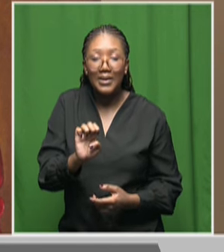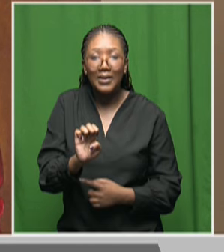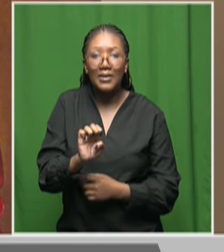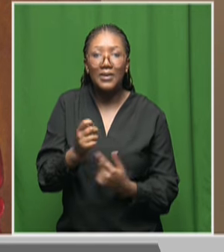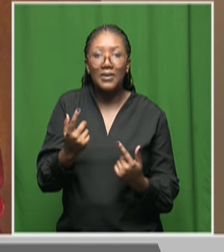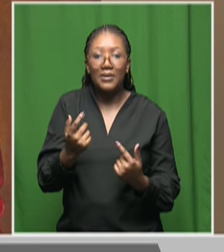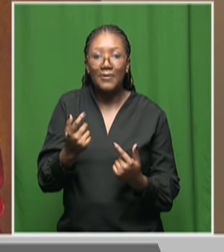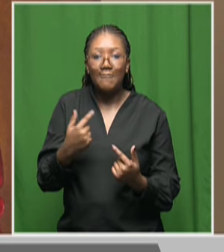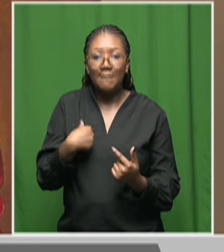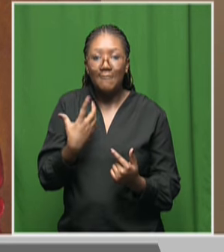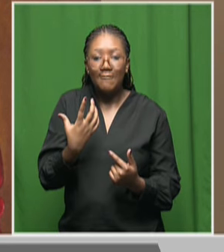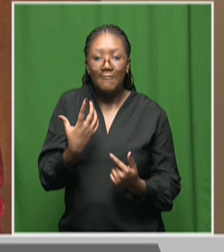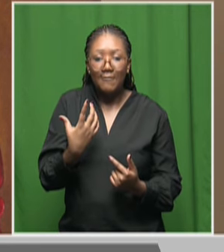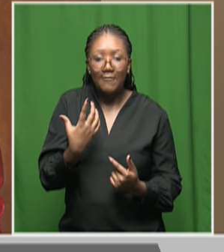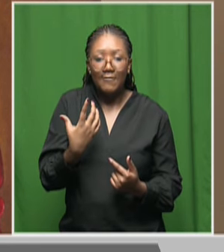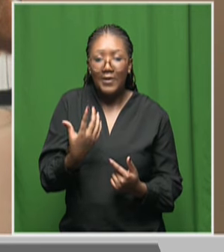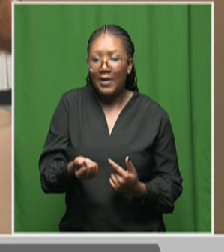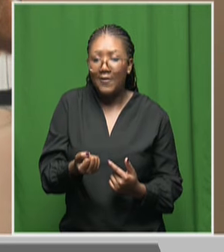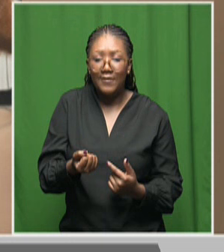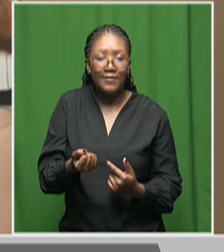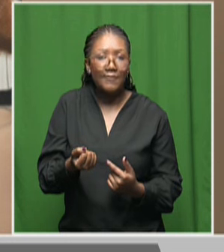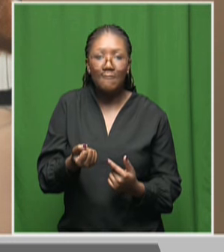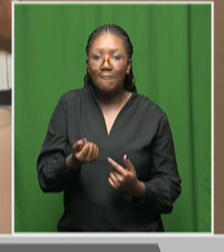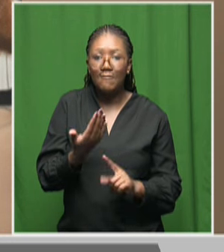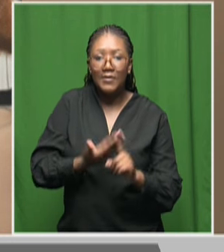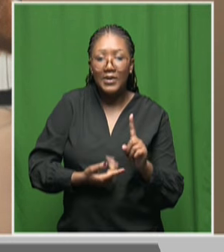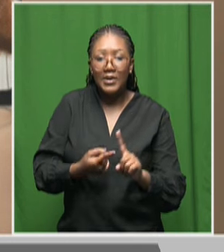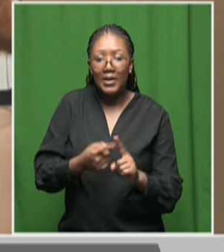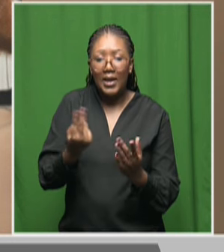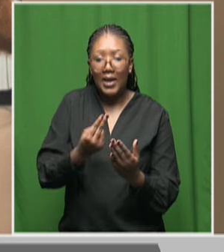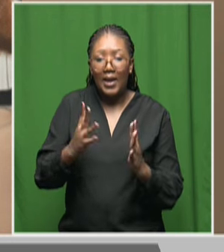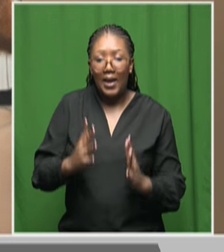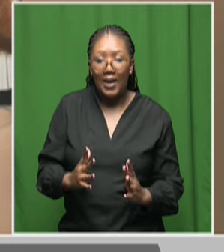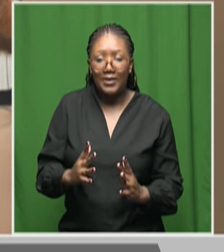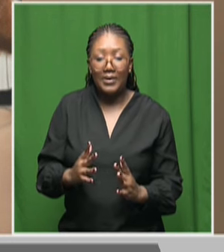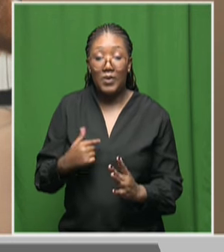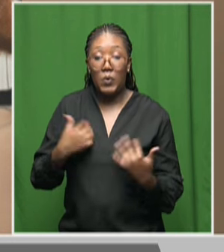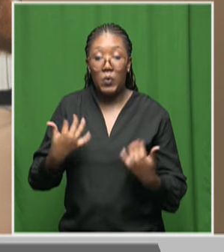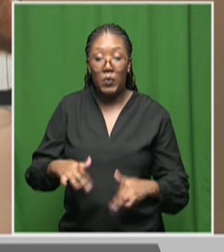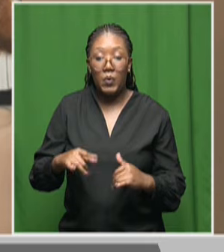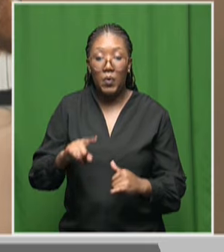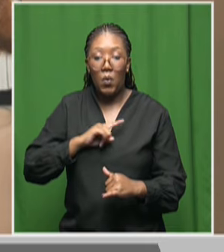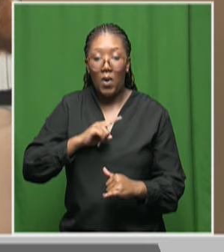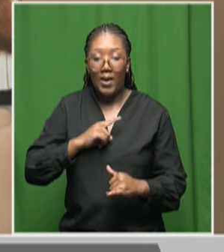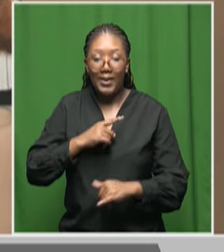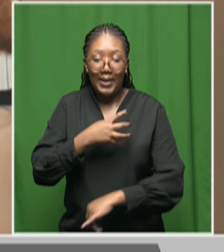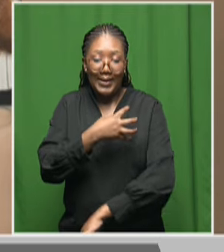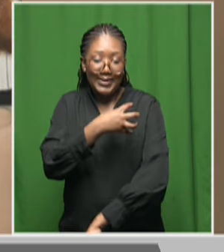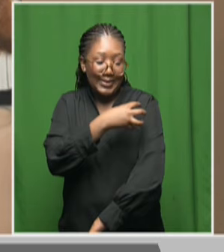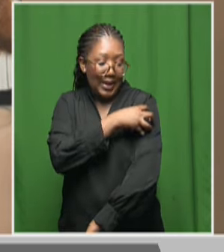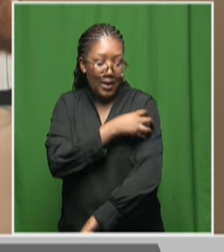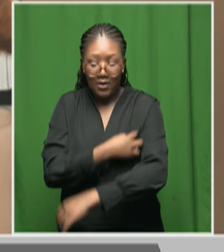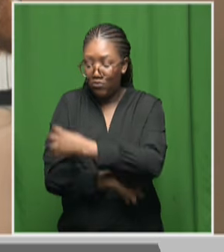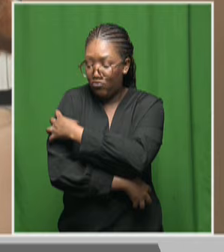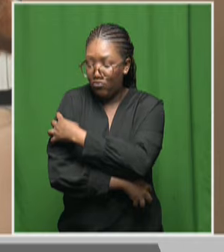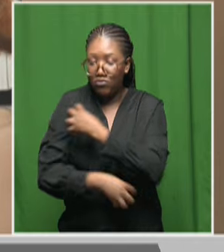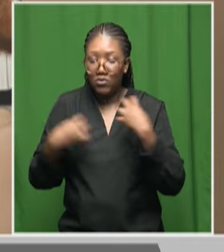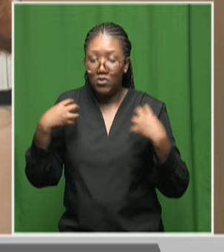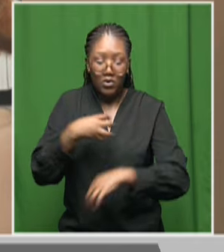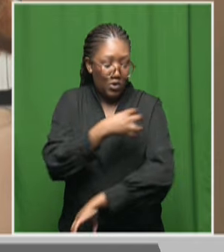have an artist, D. Rudram Ellis, that actually used tattoo ink on fake